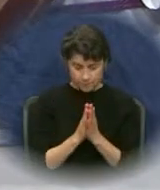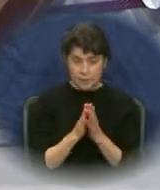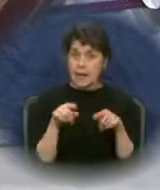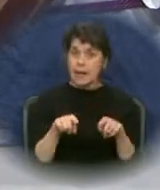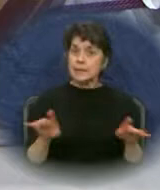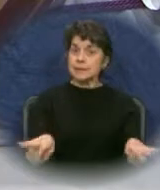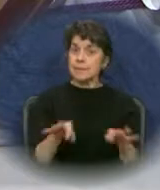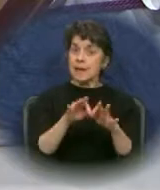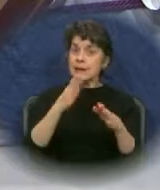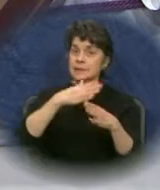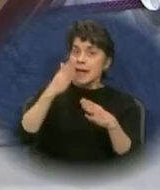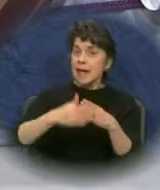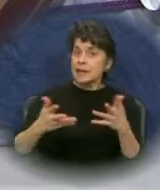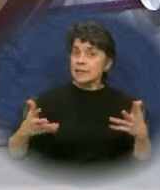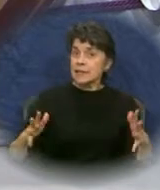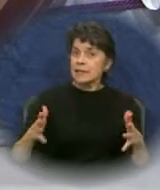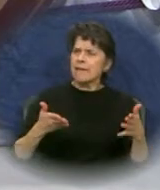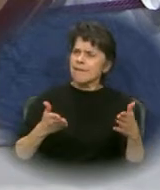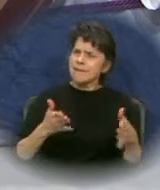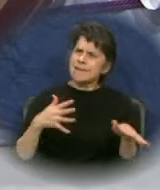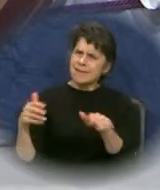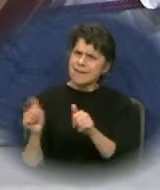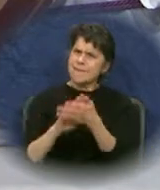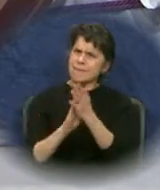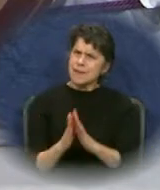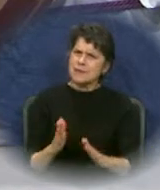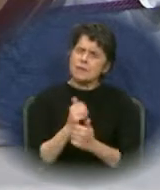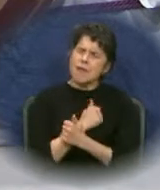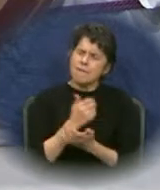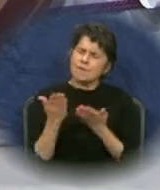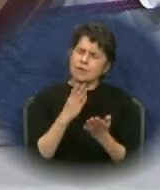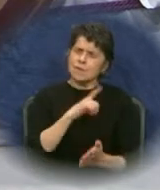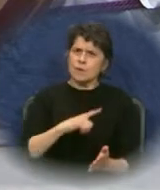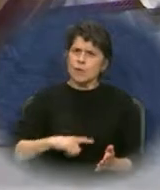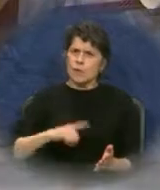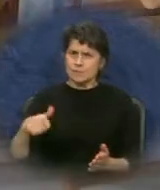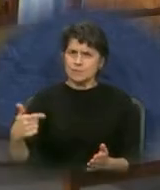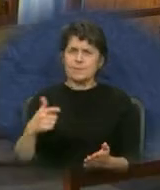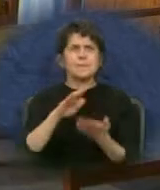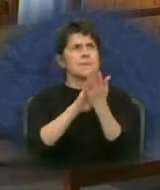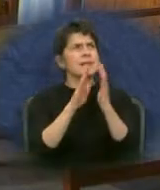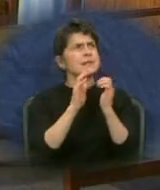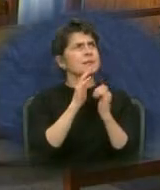us go in peace to love and serve the Lord. Thanks be to God.